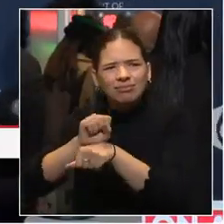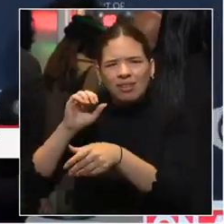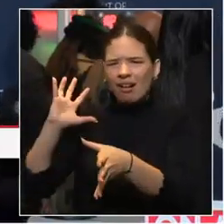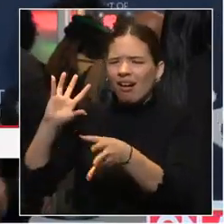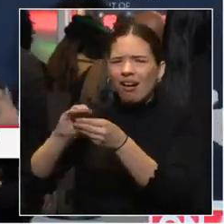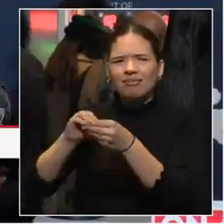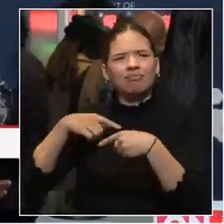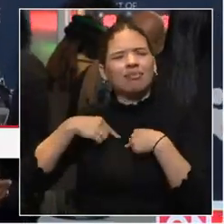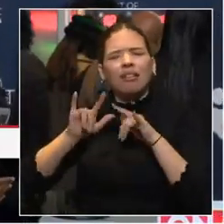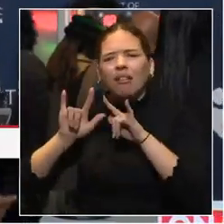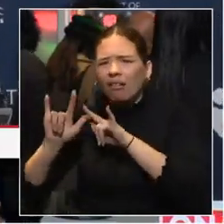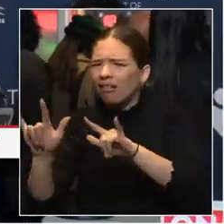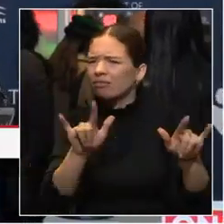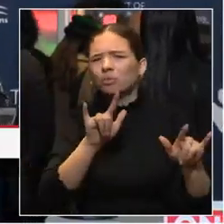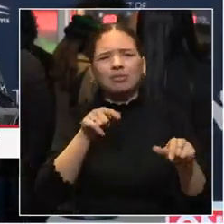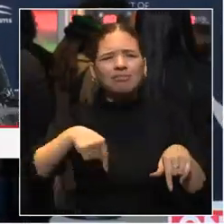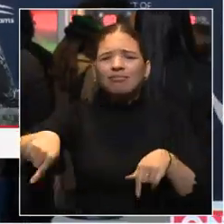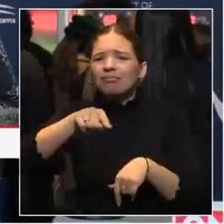up.